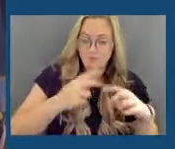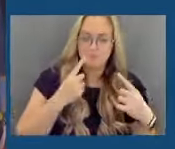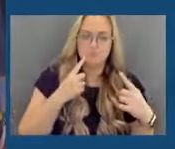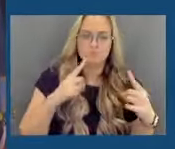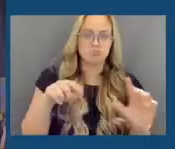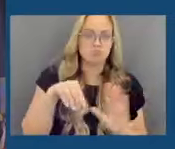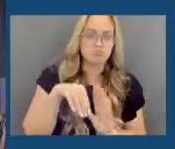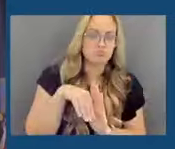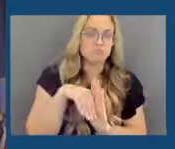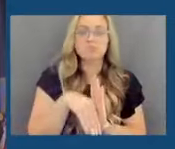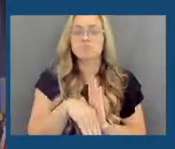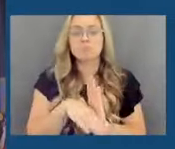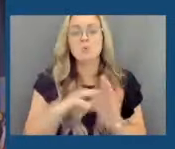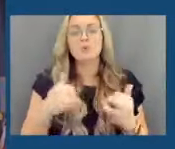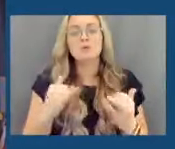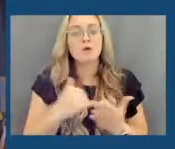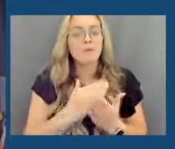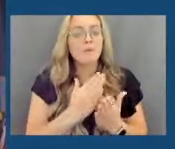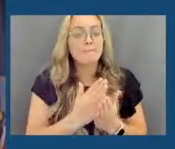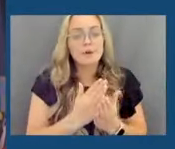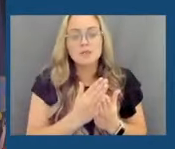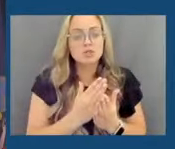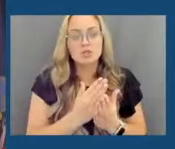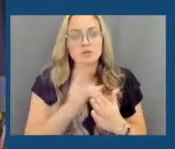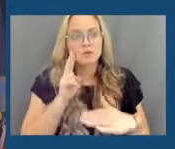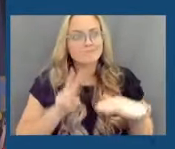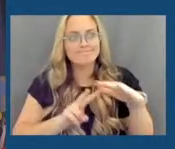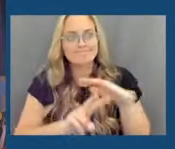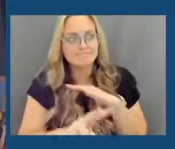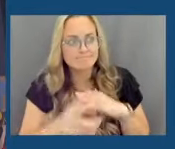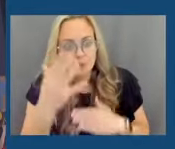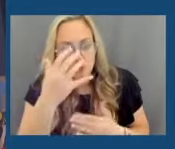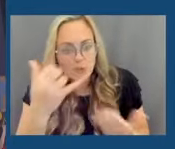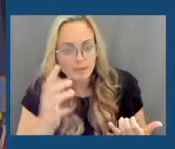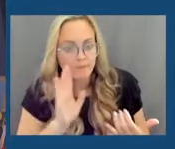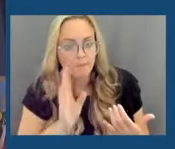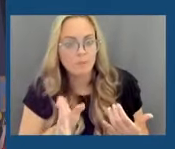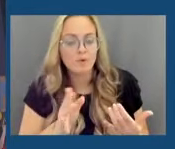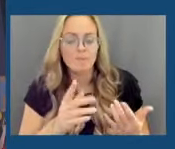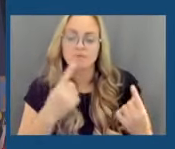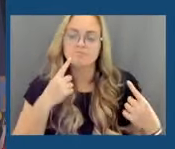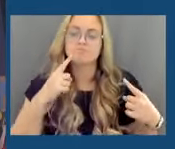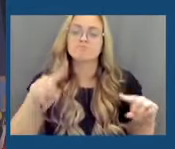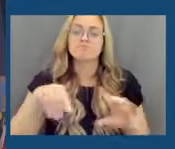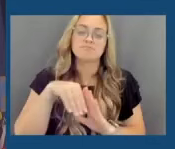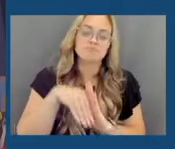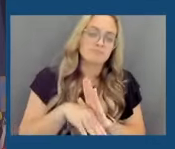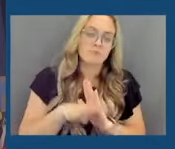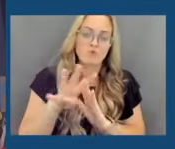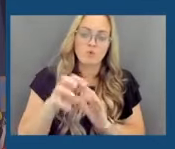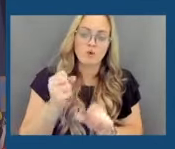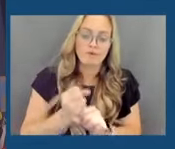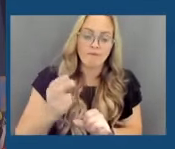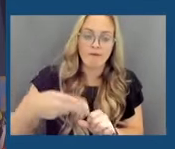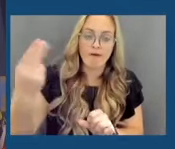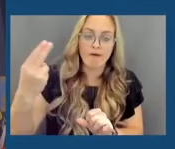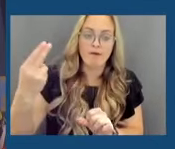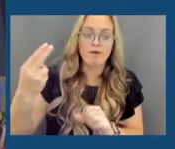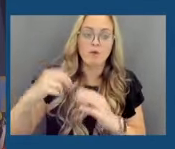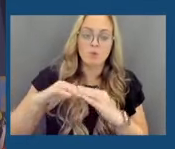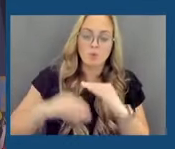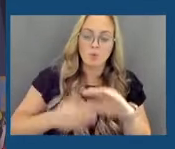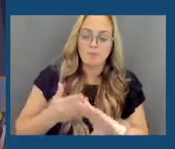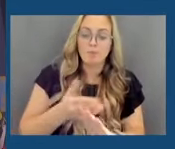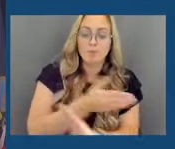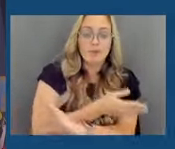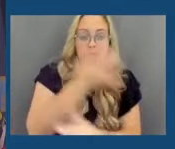our budget, it was still up there and unpredictable, but it's finally plummeted down from its 40-year high down to pre-pandemic